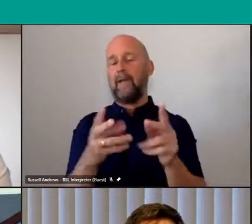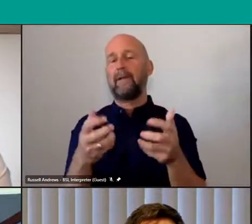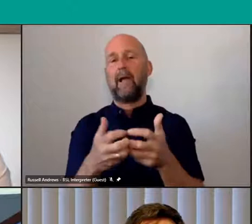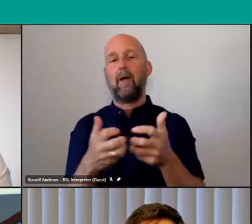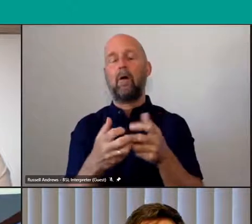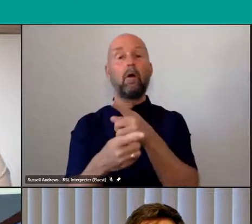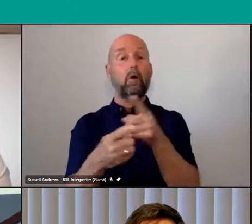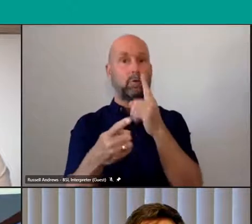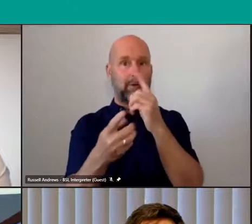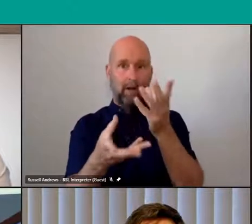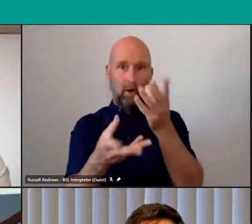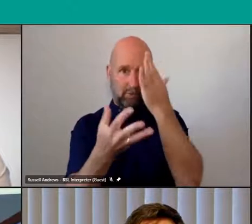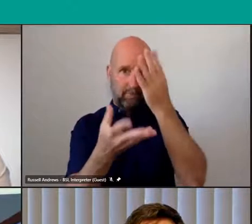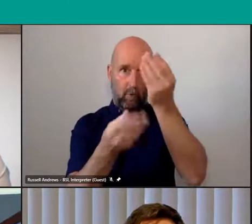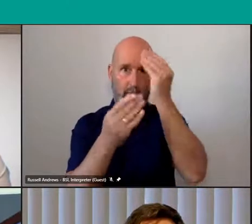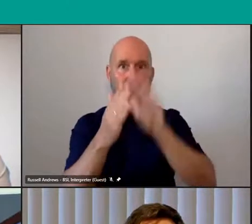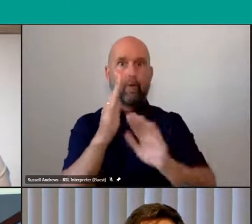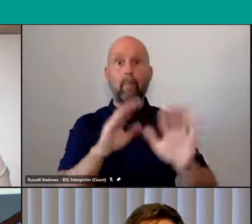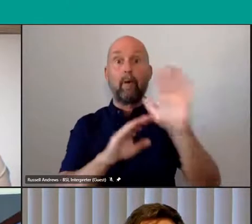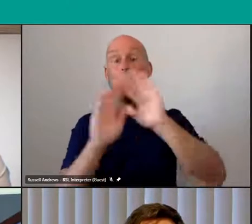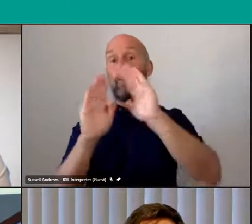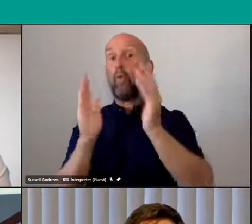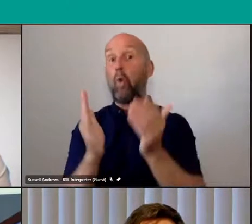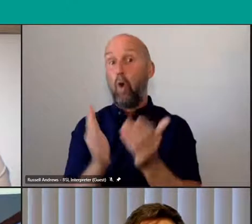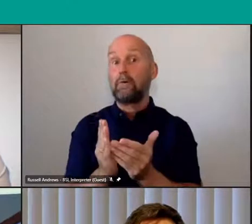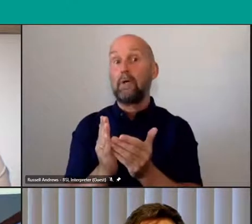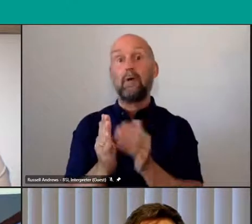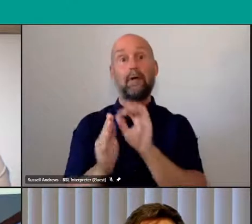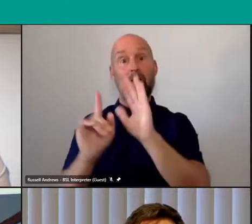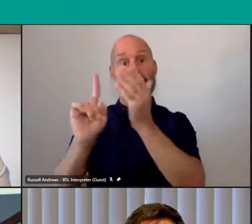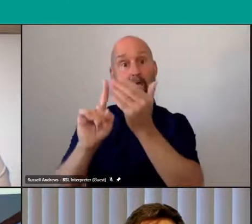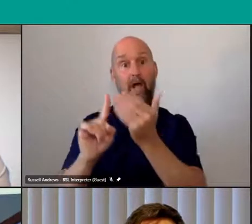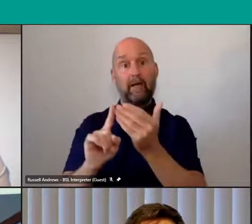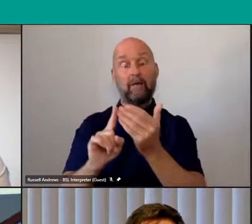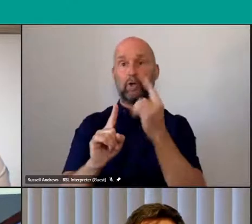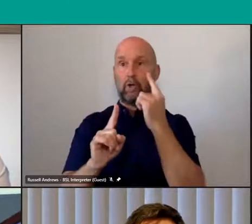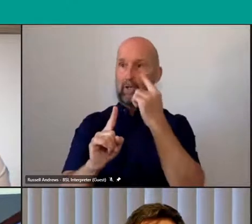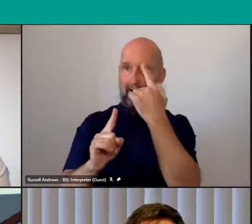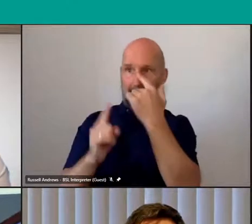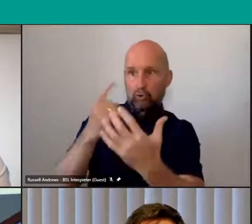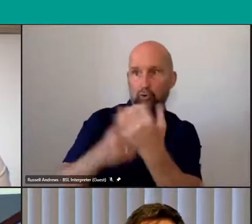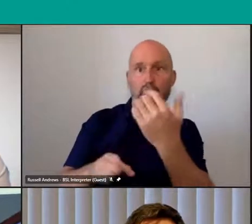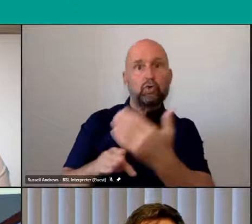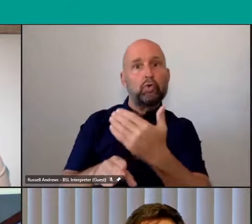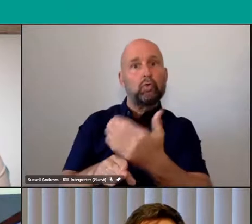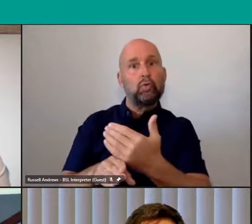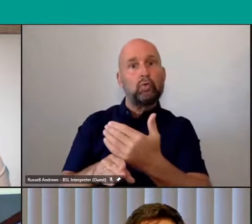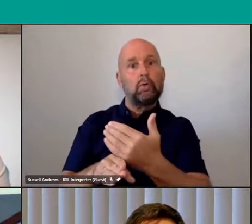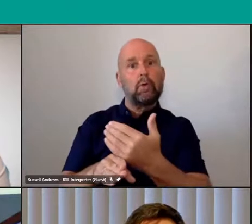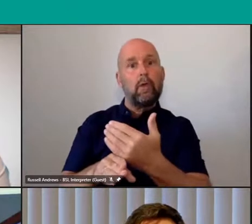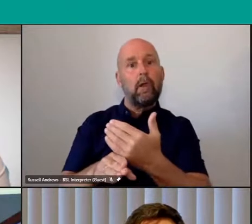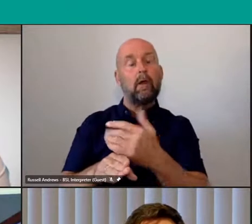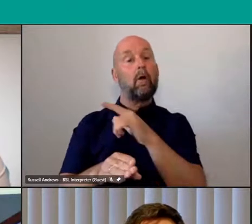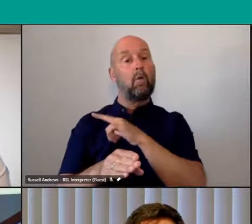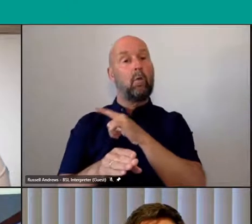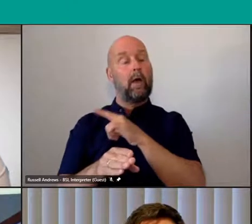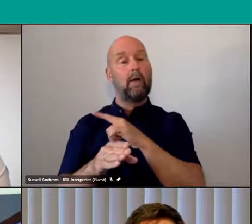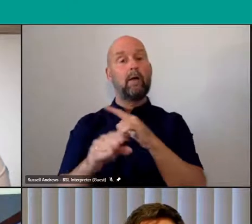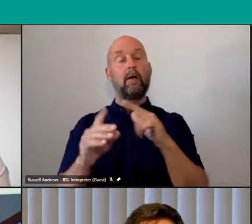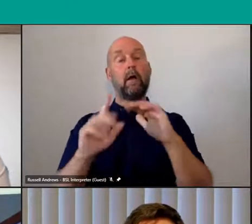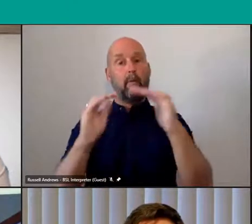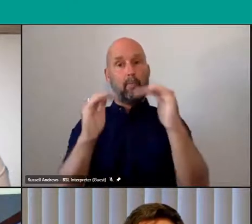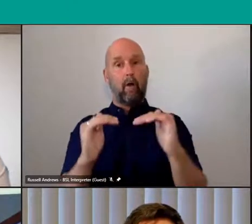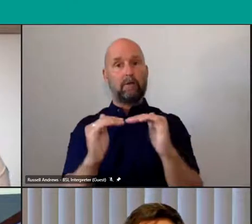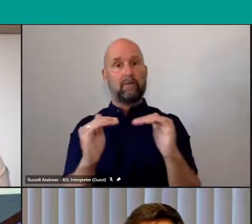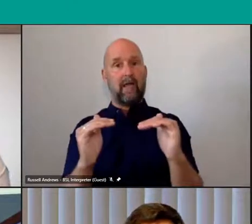learning you can draw on from across the world about what those targets should look like. And then you put bottom targets in, so you make sure